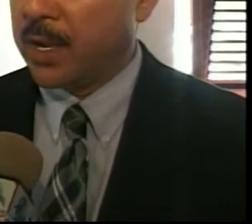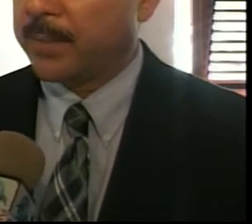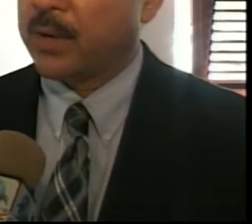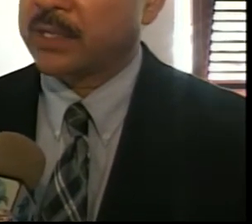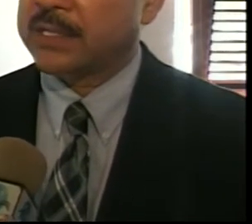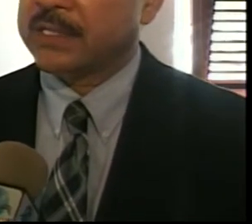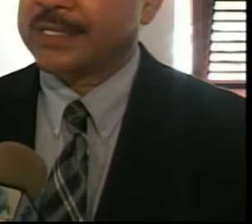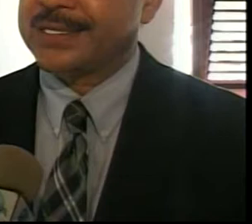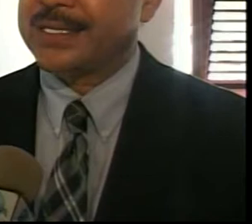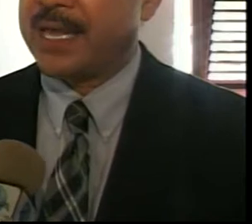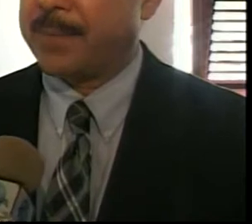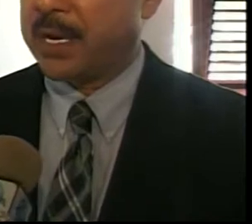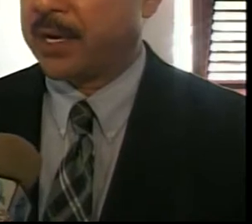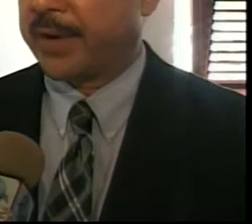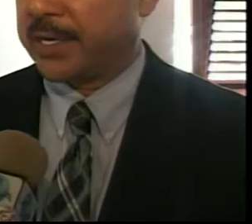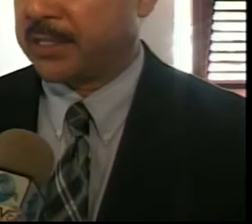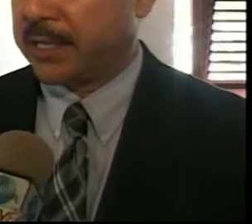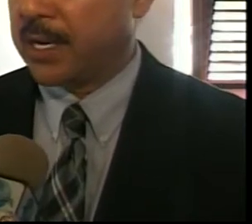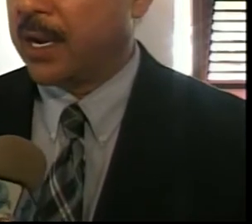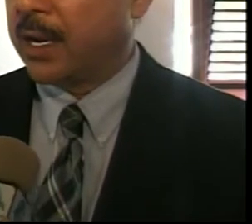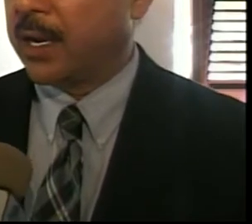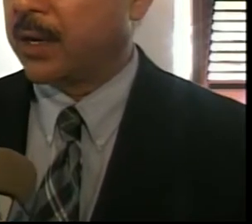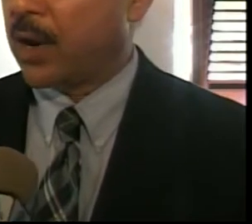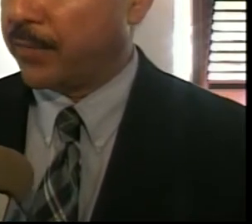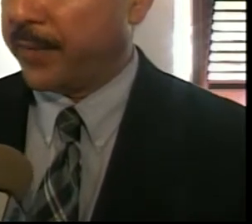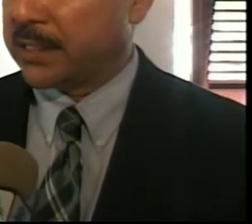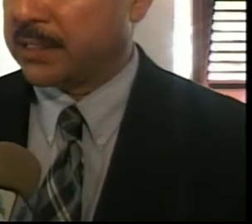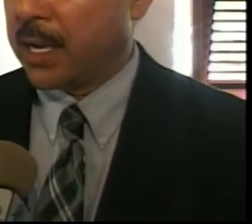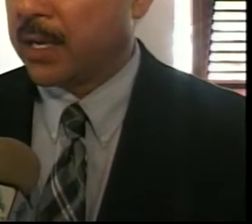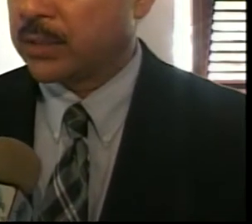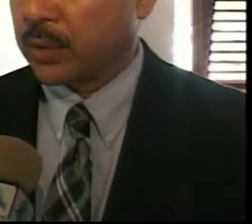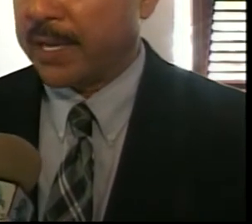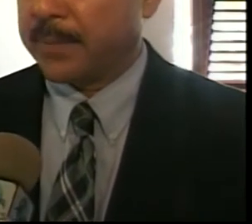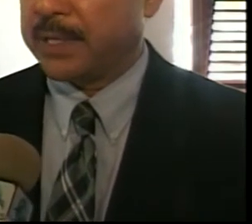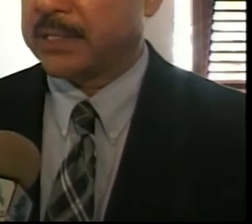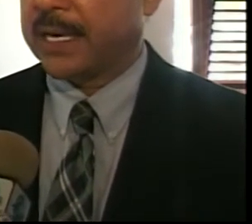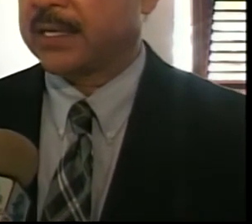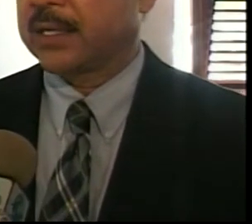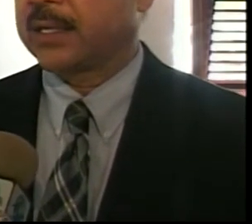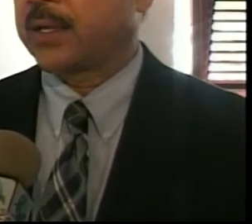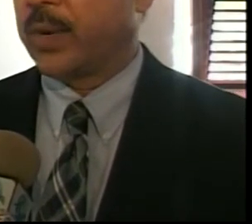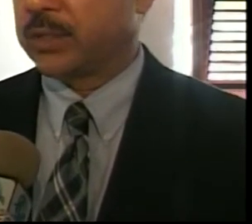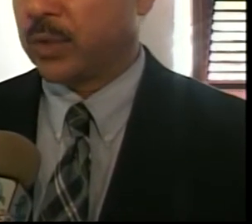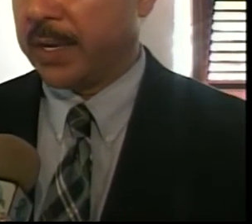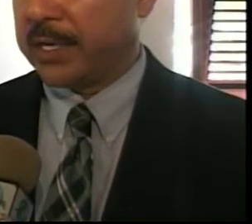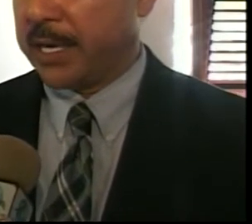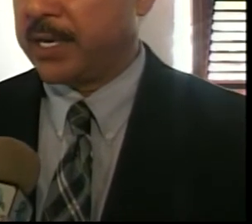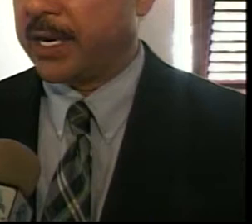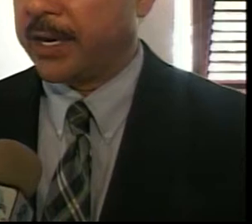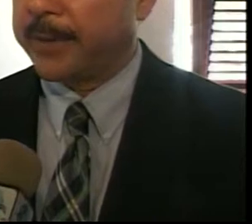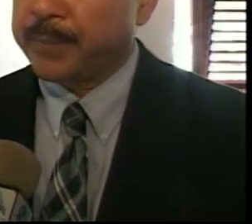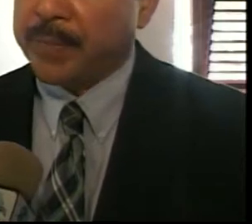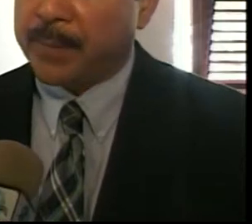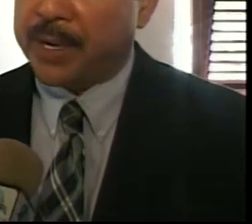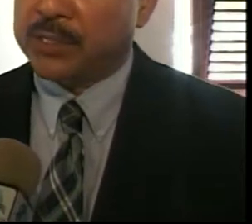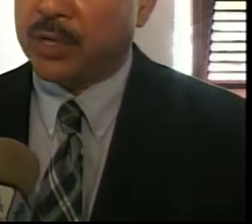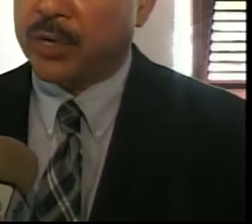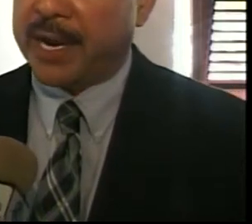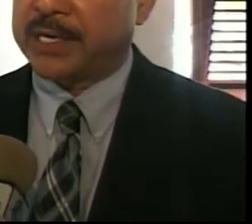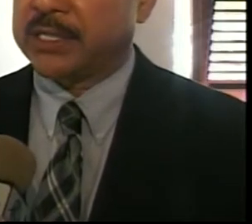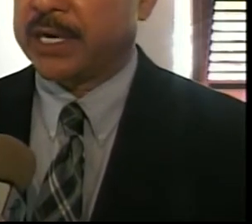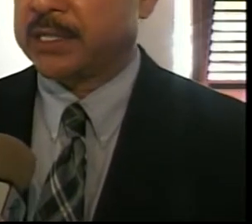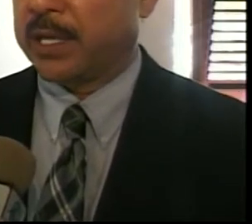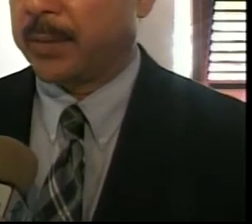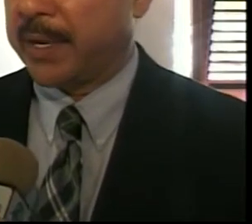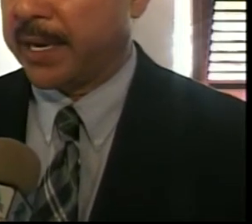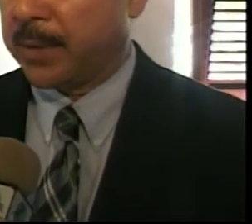also, because this is a CME credited conference. So that means that the ones who will attend here, based on